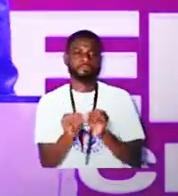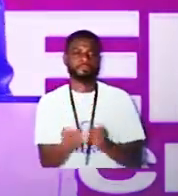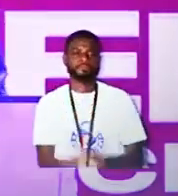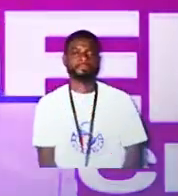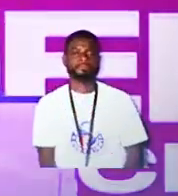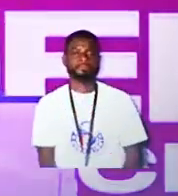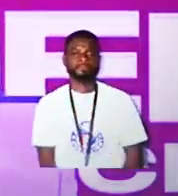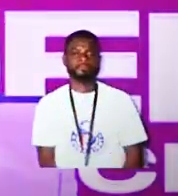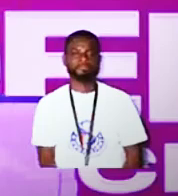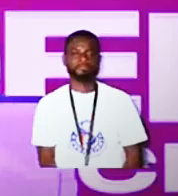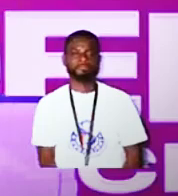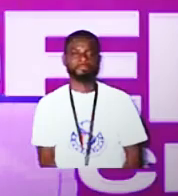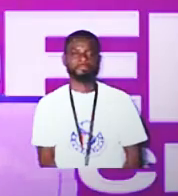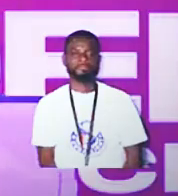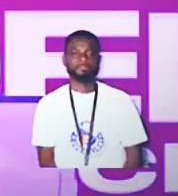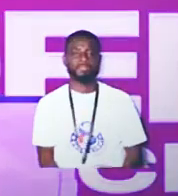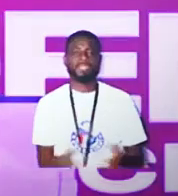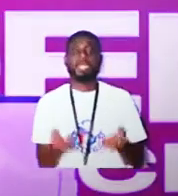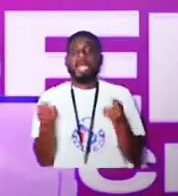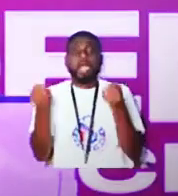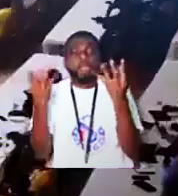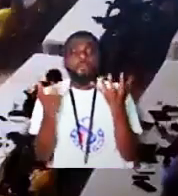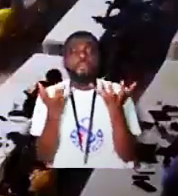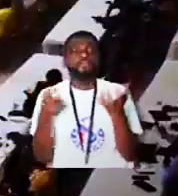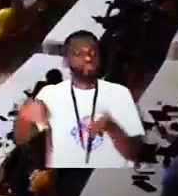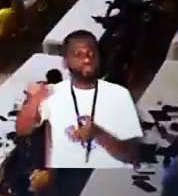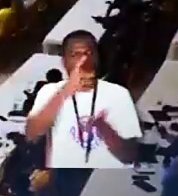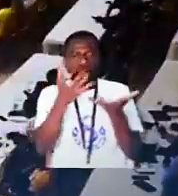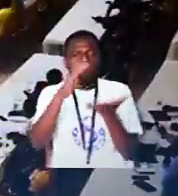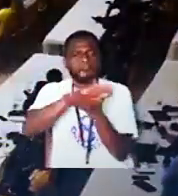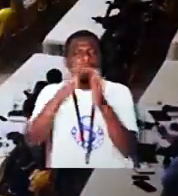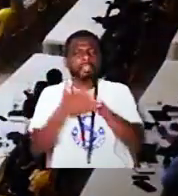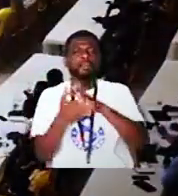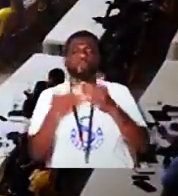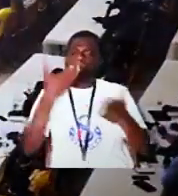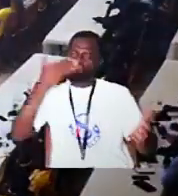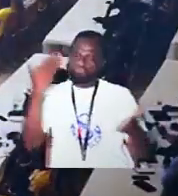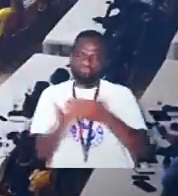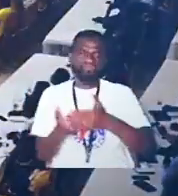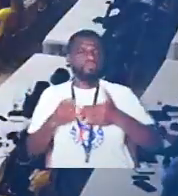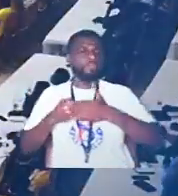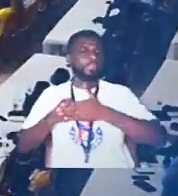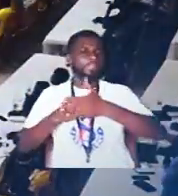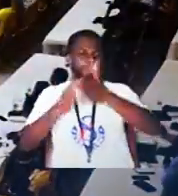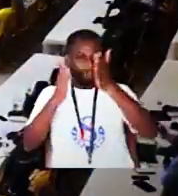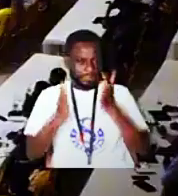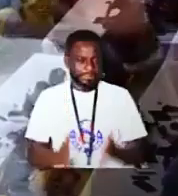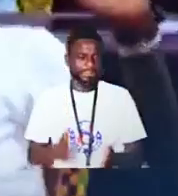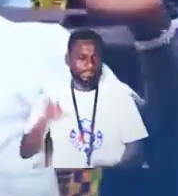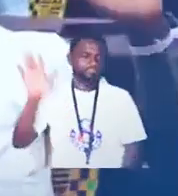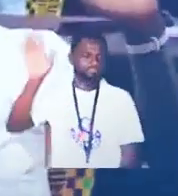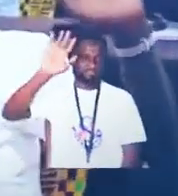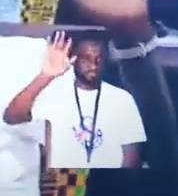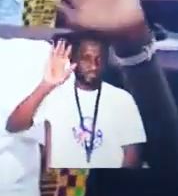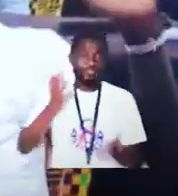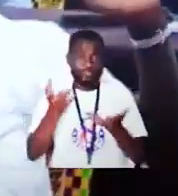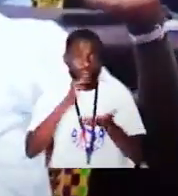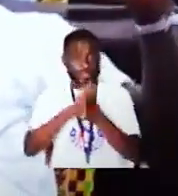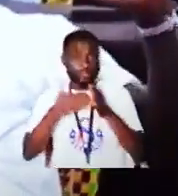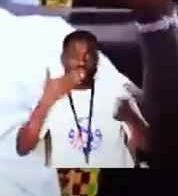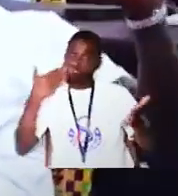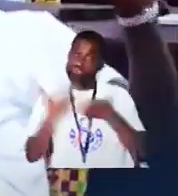How many of us want to be good leaders who raise blocks that will be hostile to this kind of